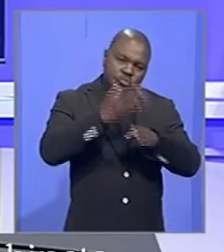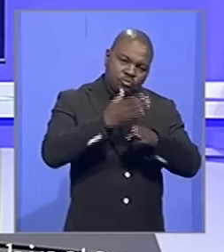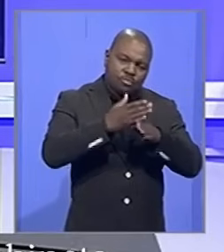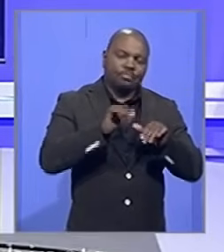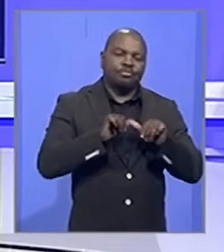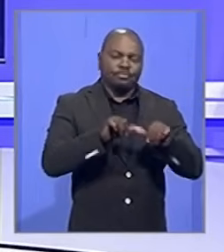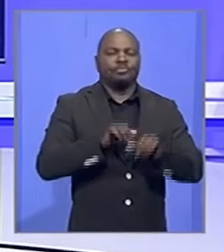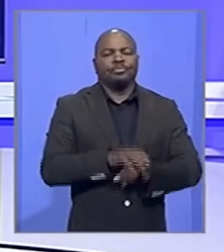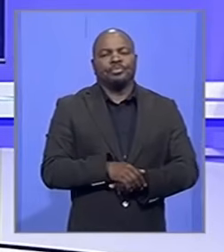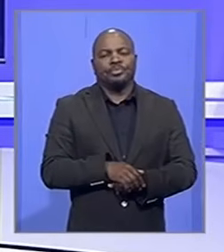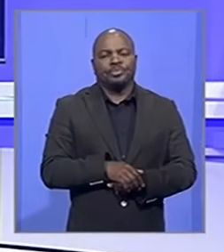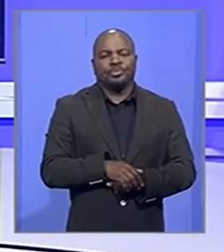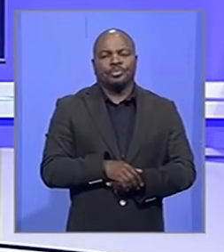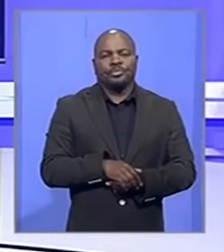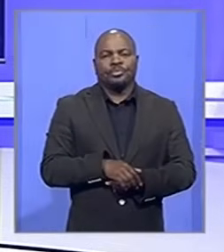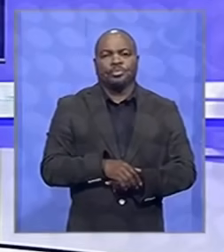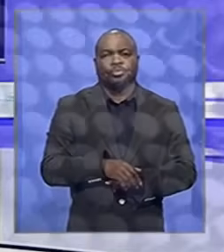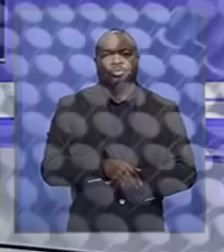ya puso.